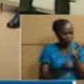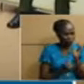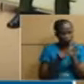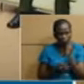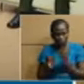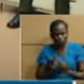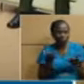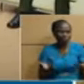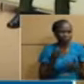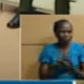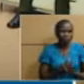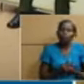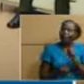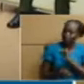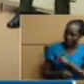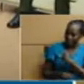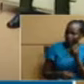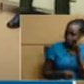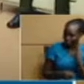that, have you